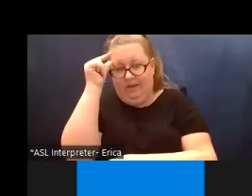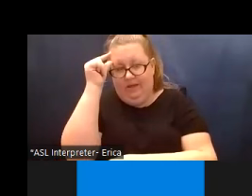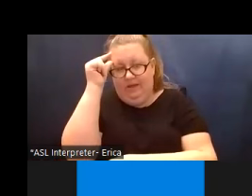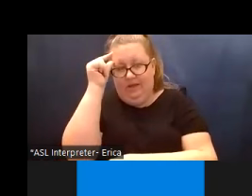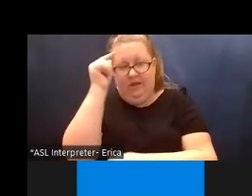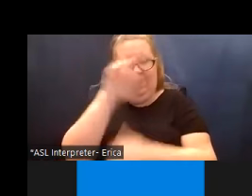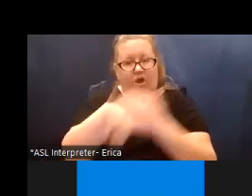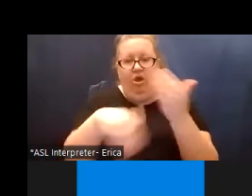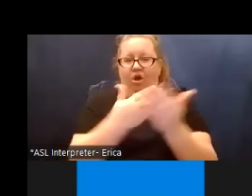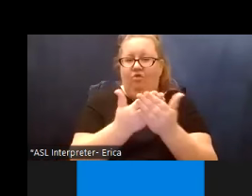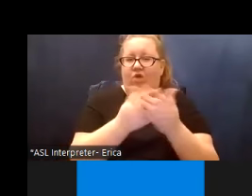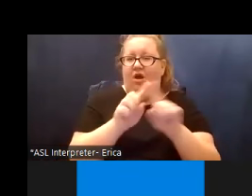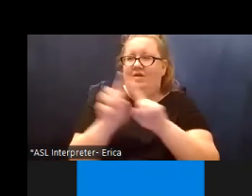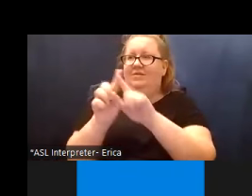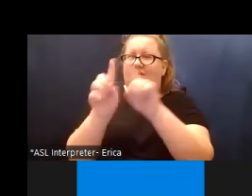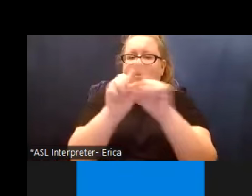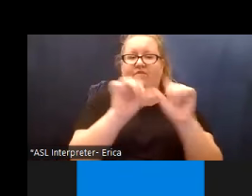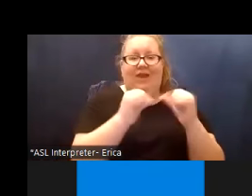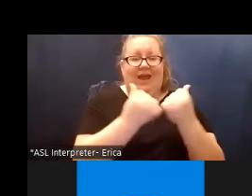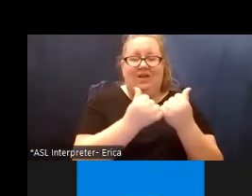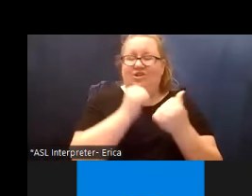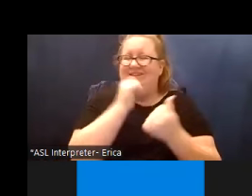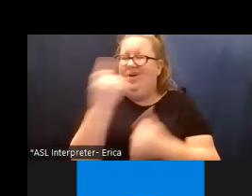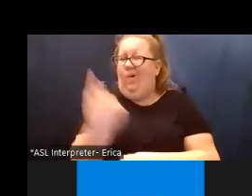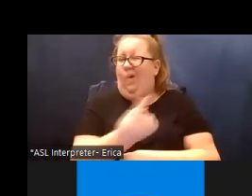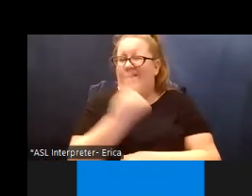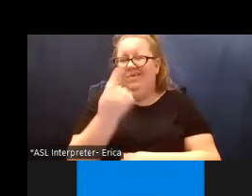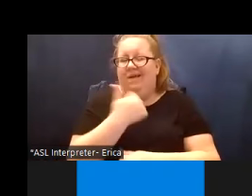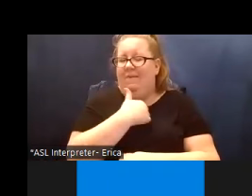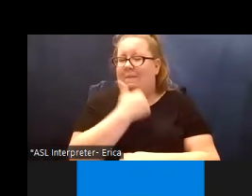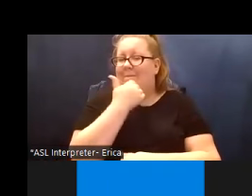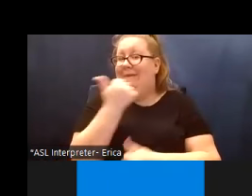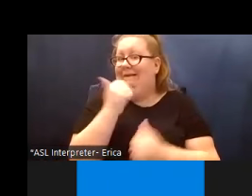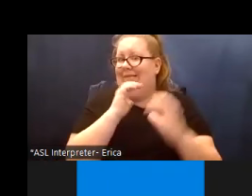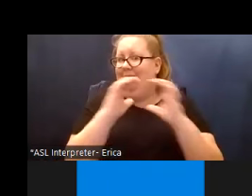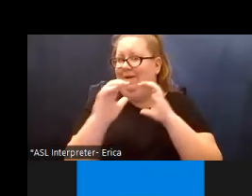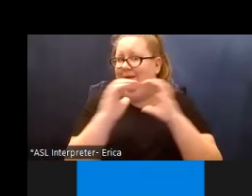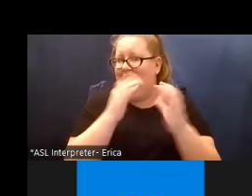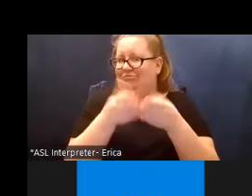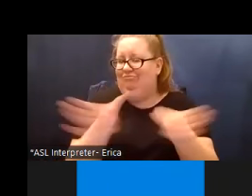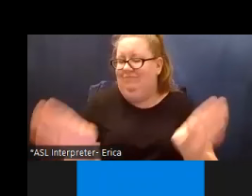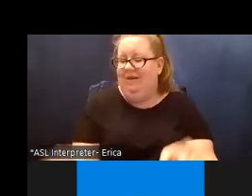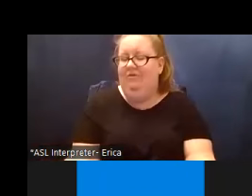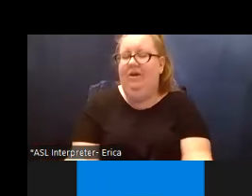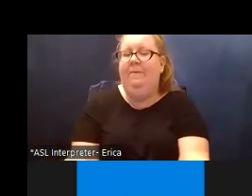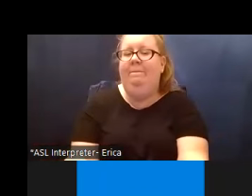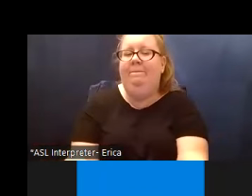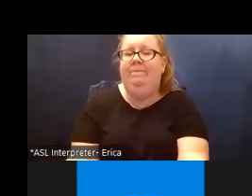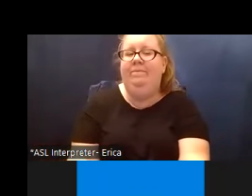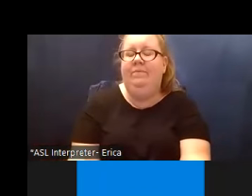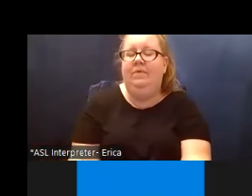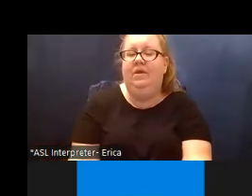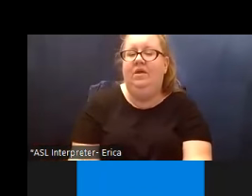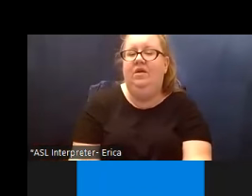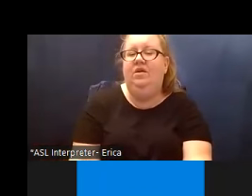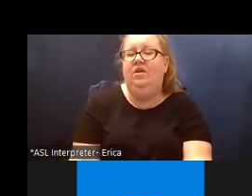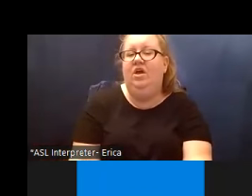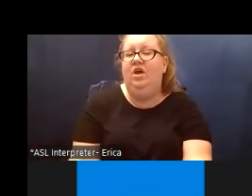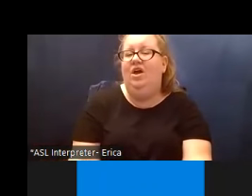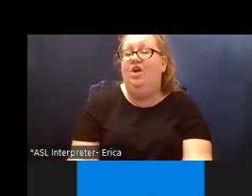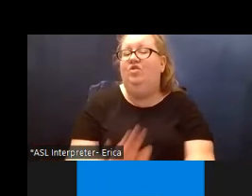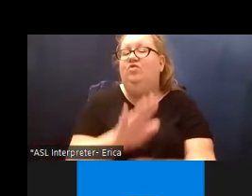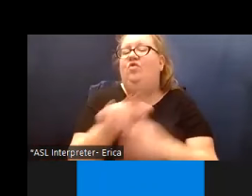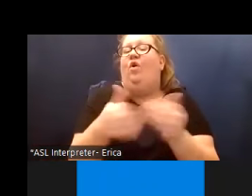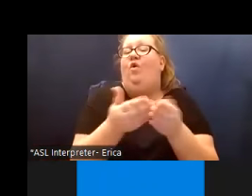across agencies that don't always have the best communication. Overall, this scenario is about working